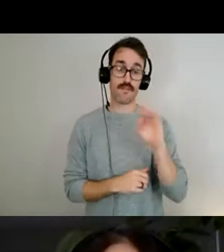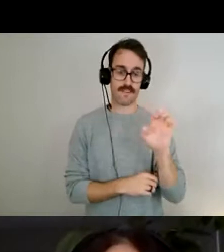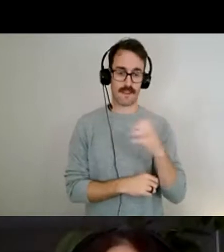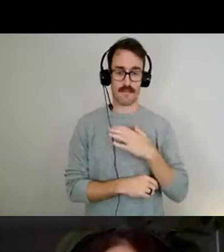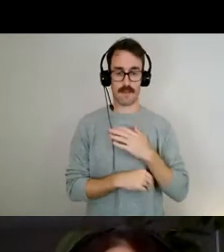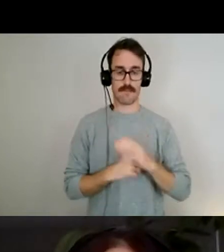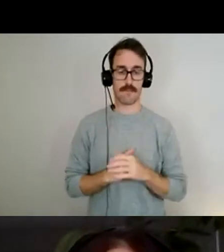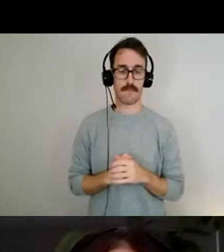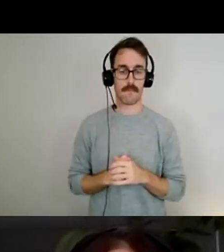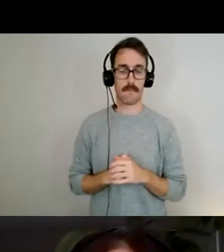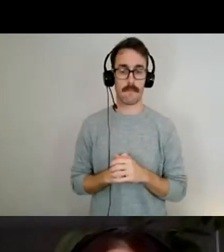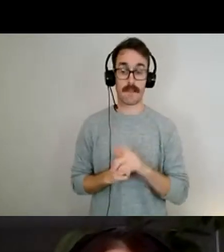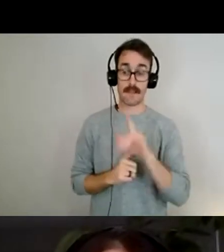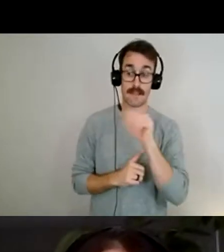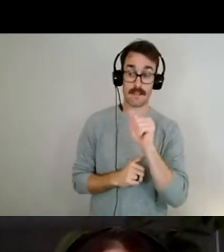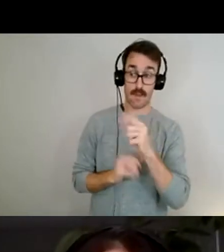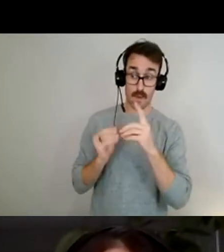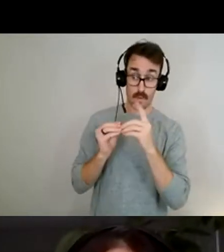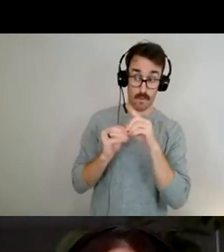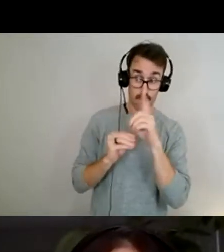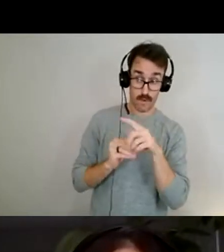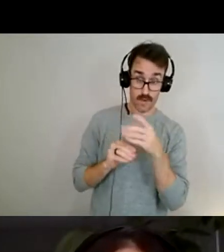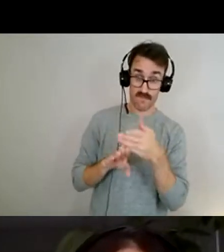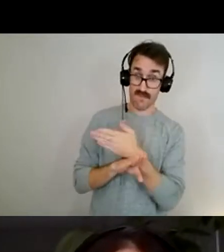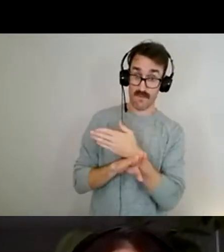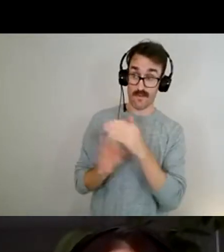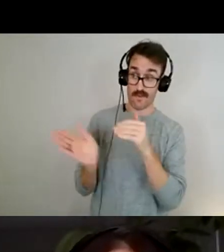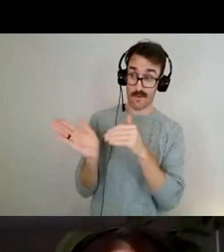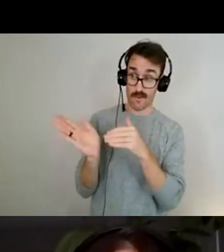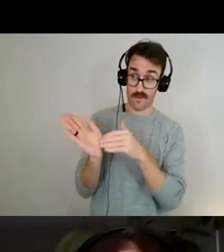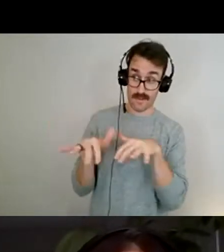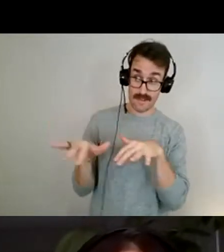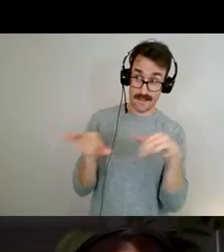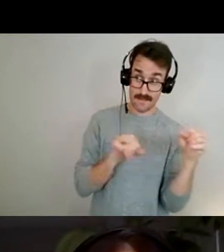Lisa, did you have one more question before we let these gentlemen go?